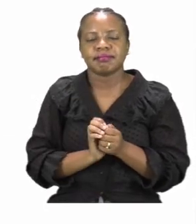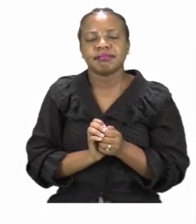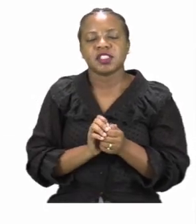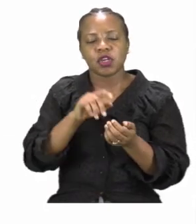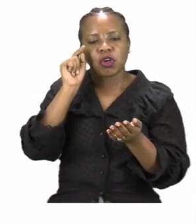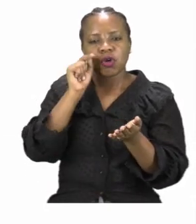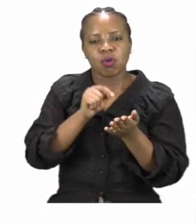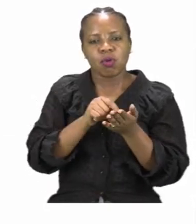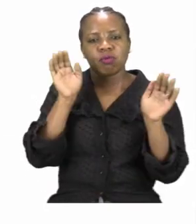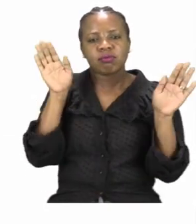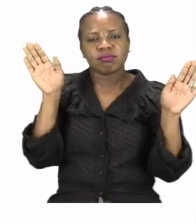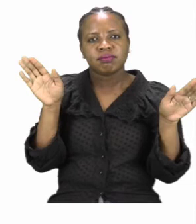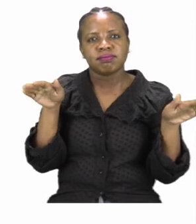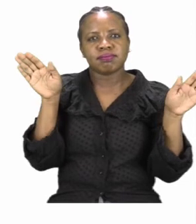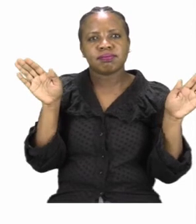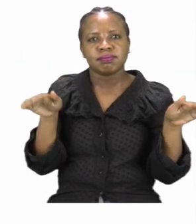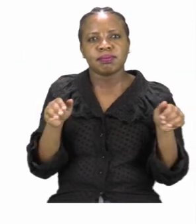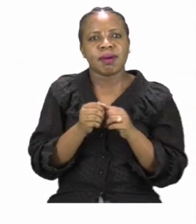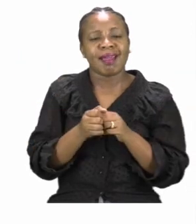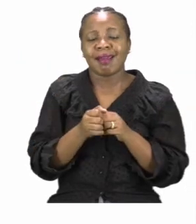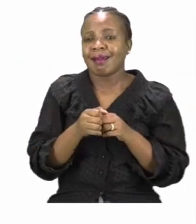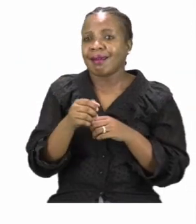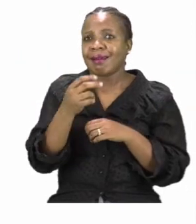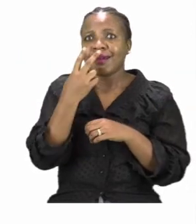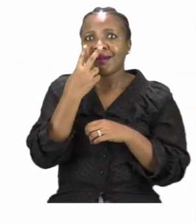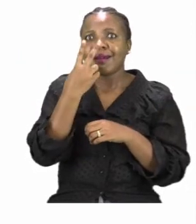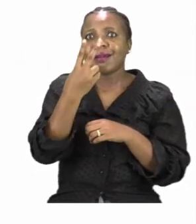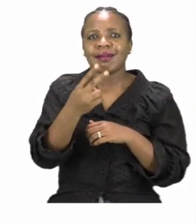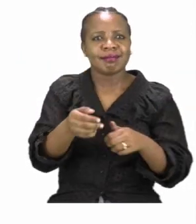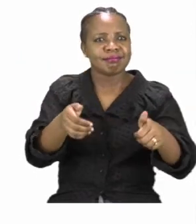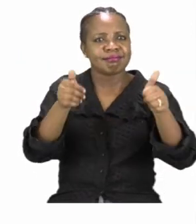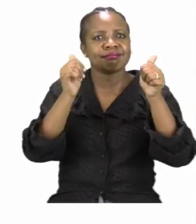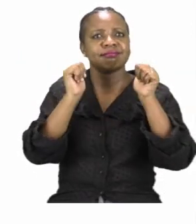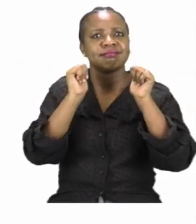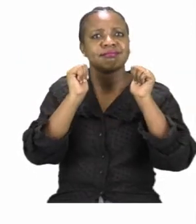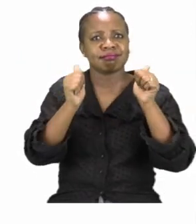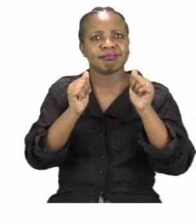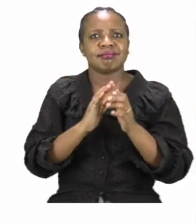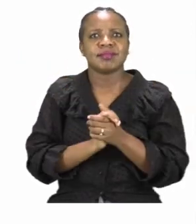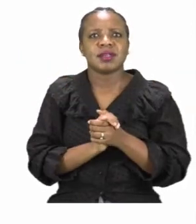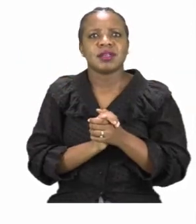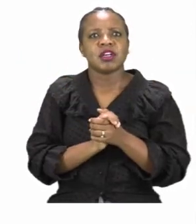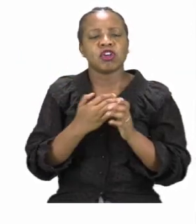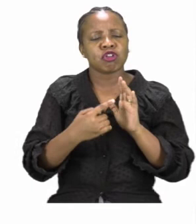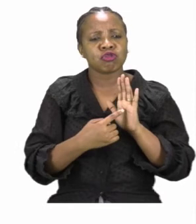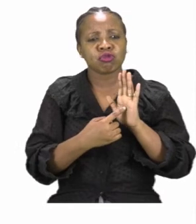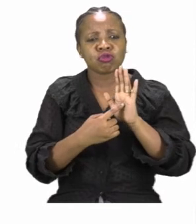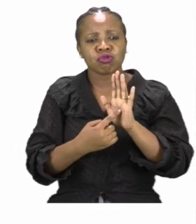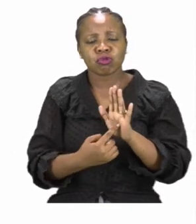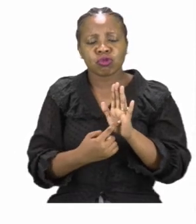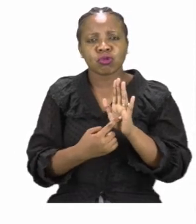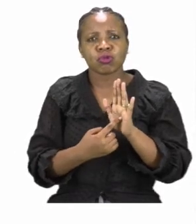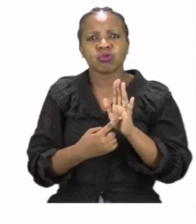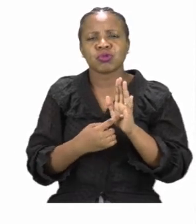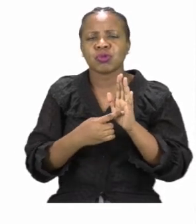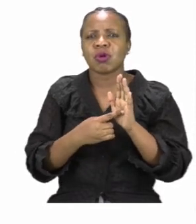has excellent vision and is thus a symbol of the far-sightedness